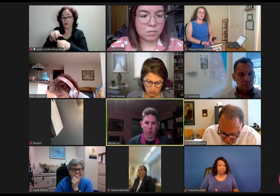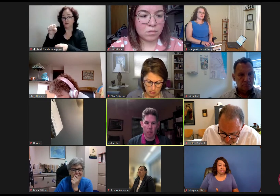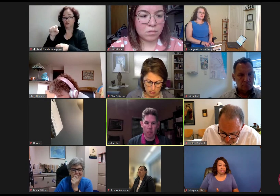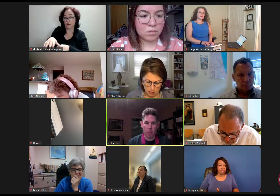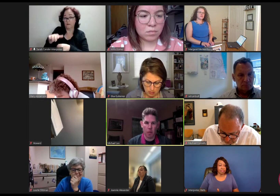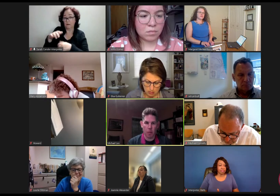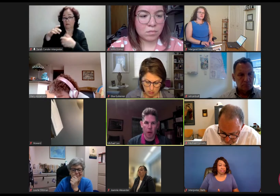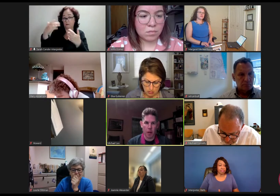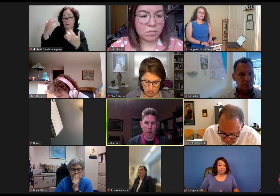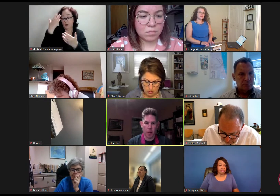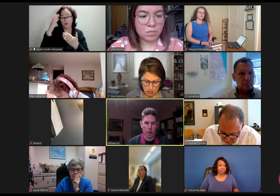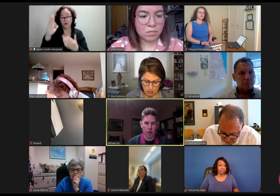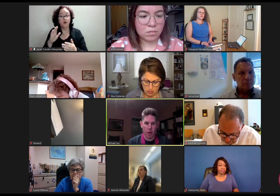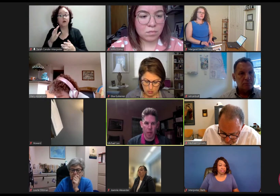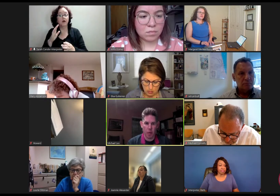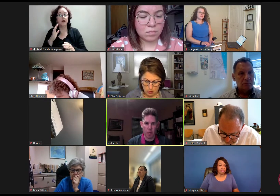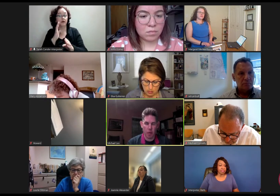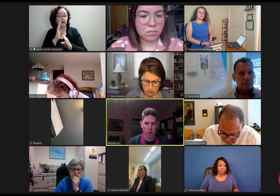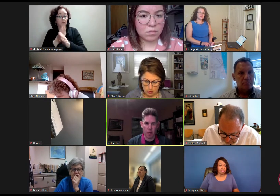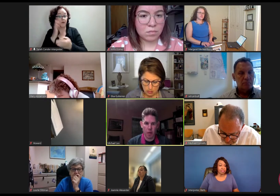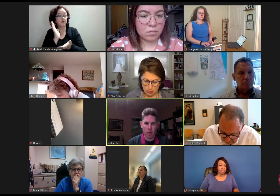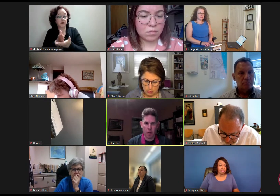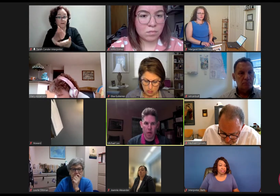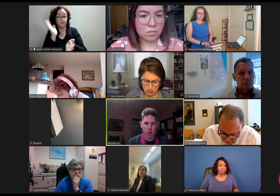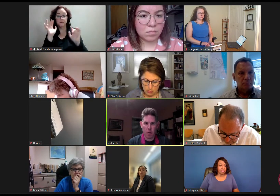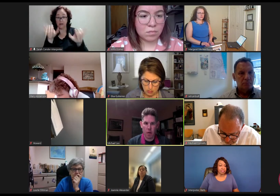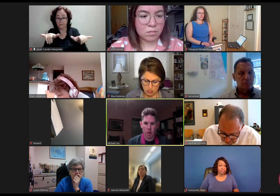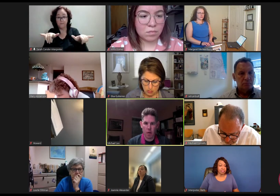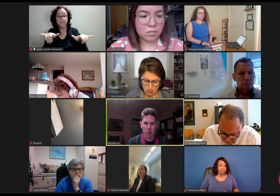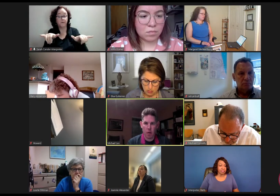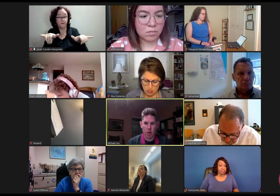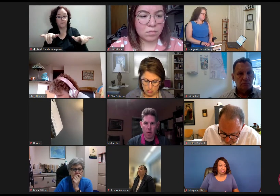area will remain the same.